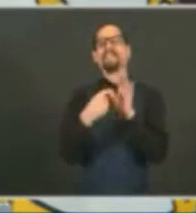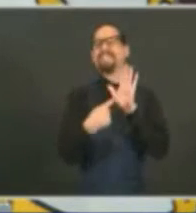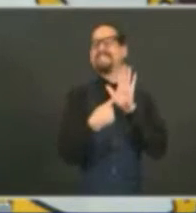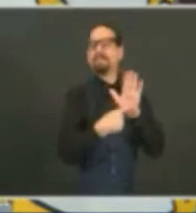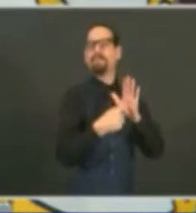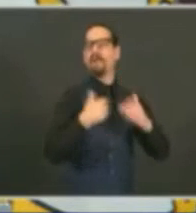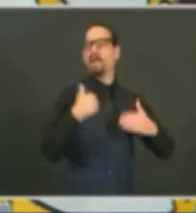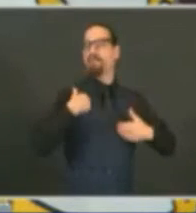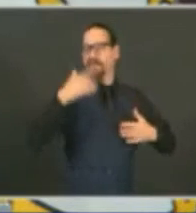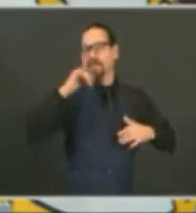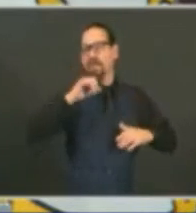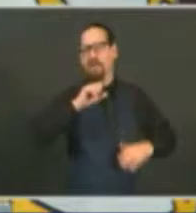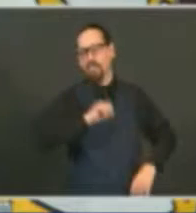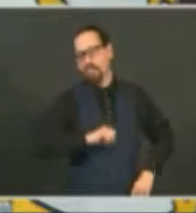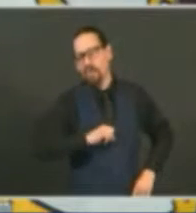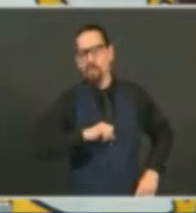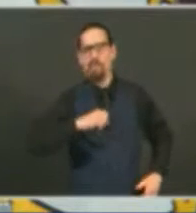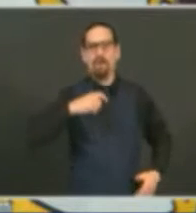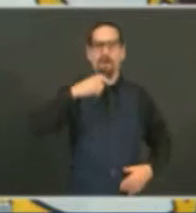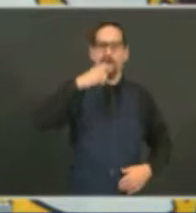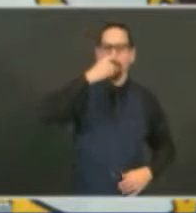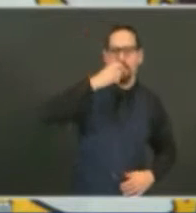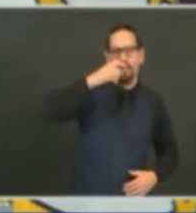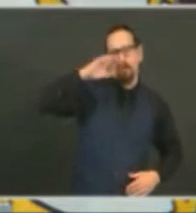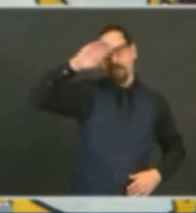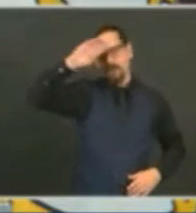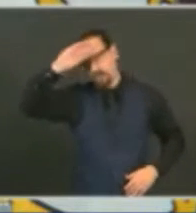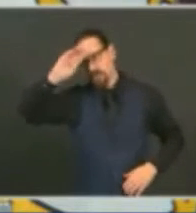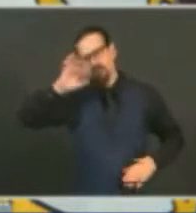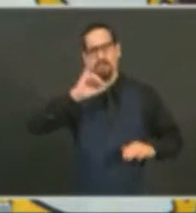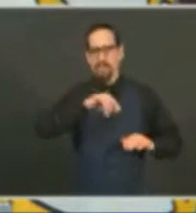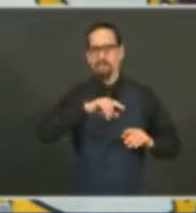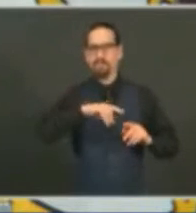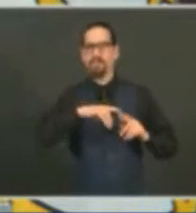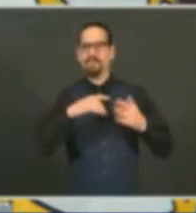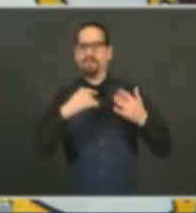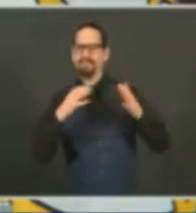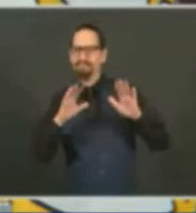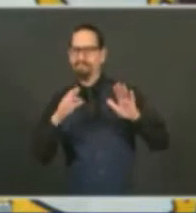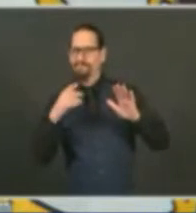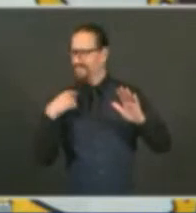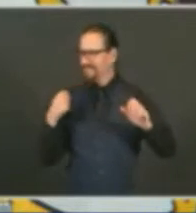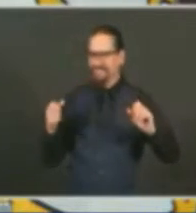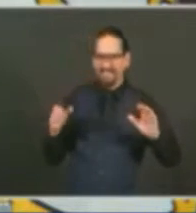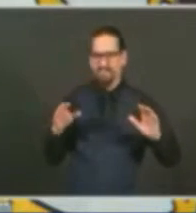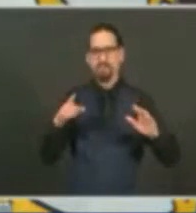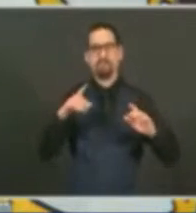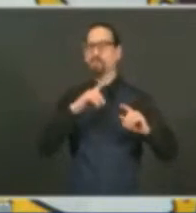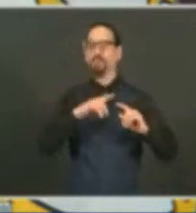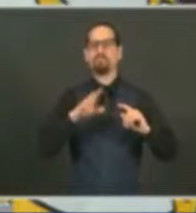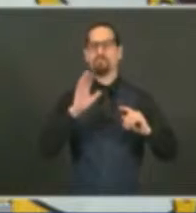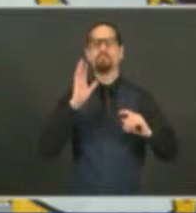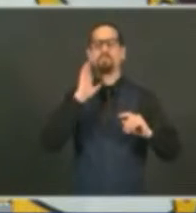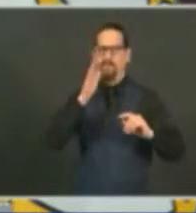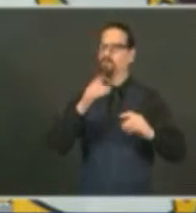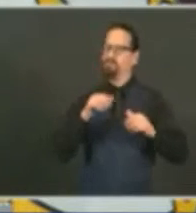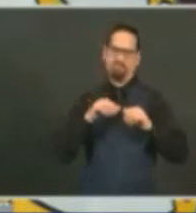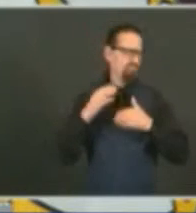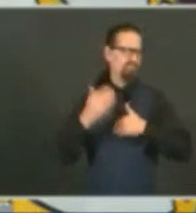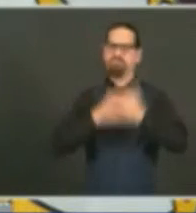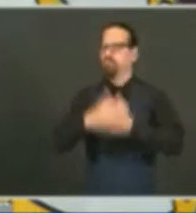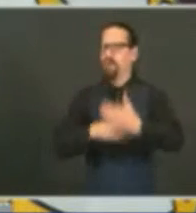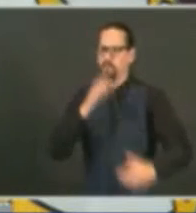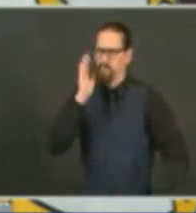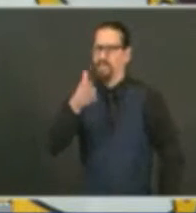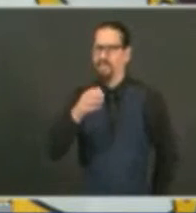of the pause. I want you to know we're going to exceed that. As of right now, we're at